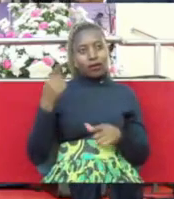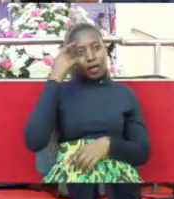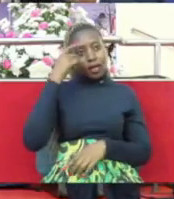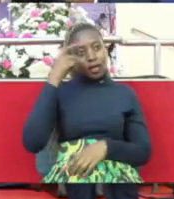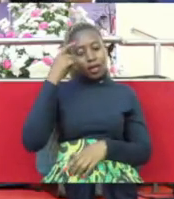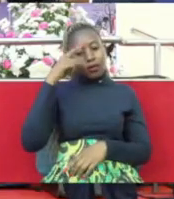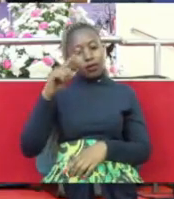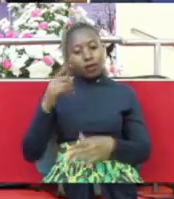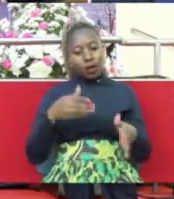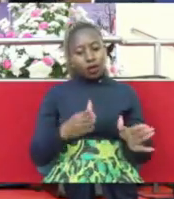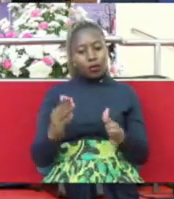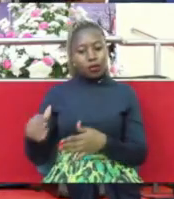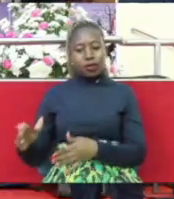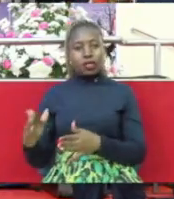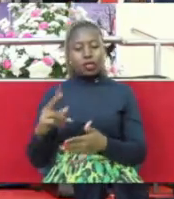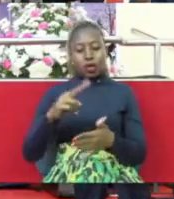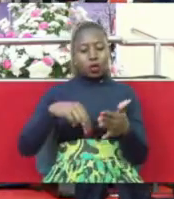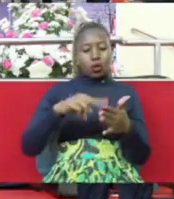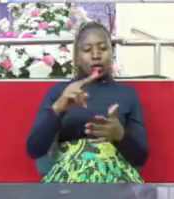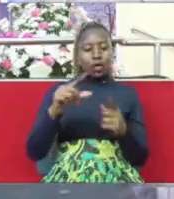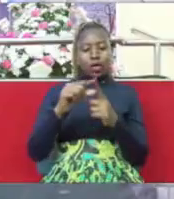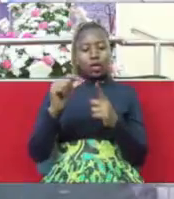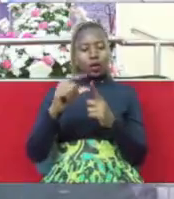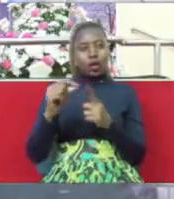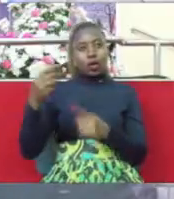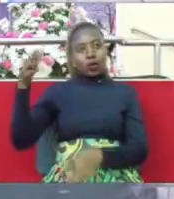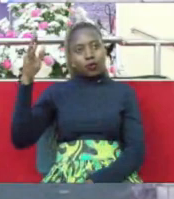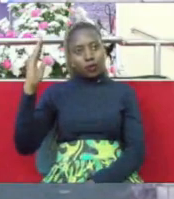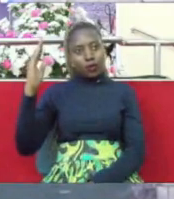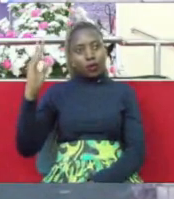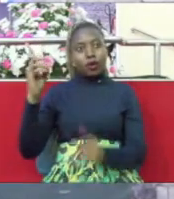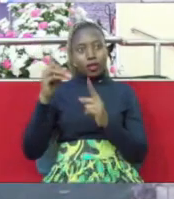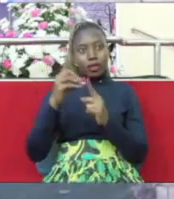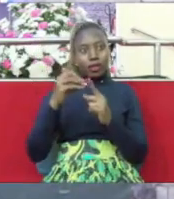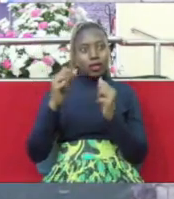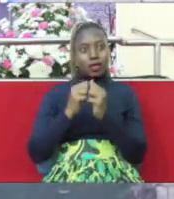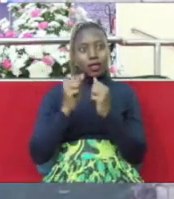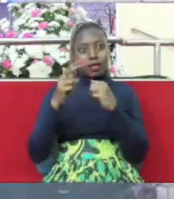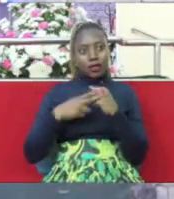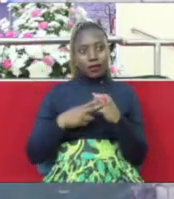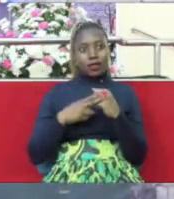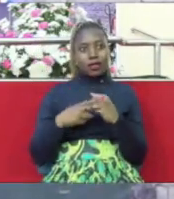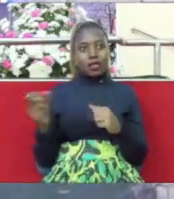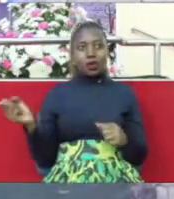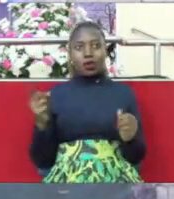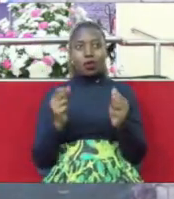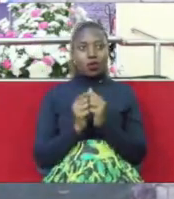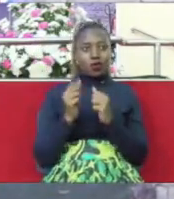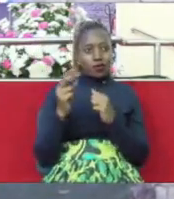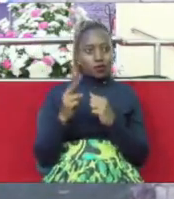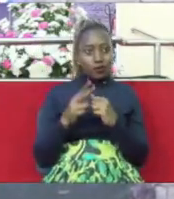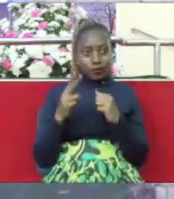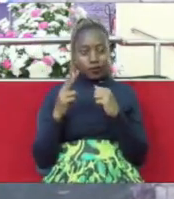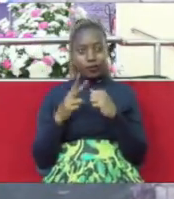word of God this 17th day of December. Na kwa fursa hii kuleteni neno katika Desemba 17. Only a few more days to 2024. Siku